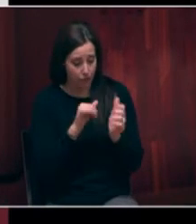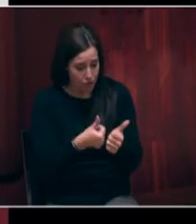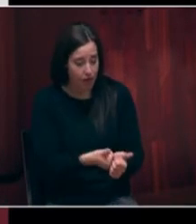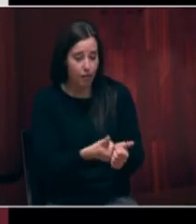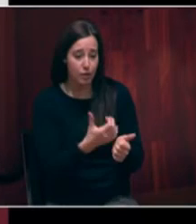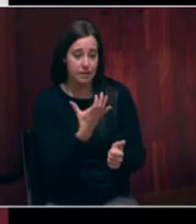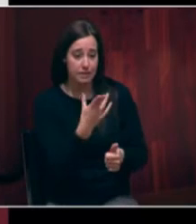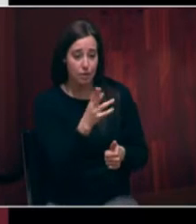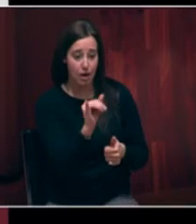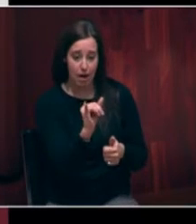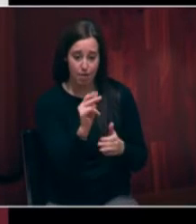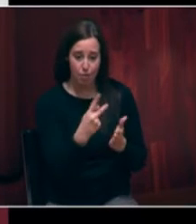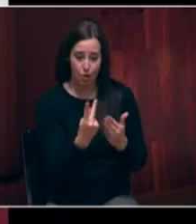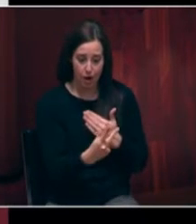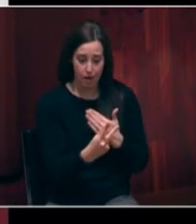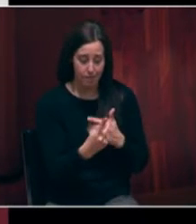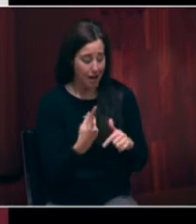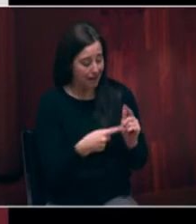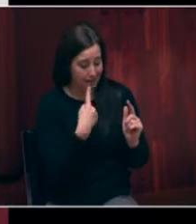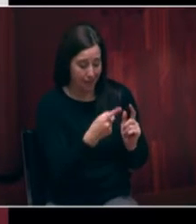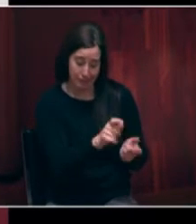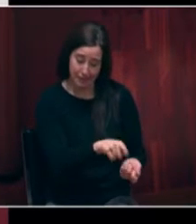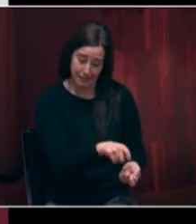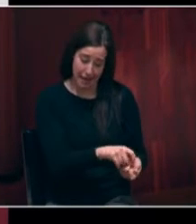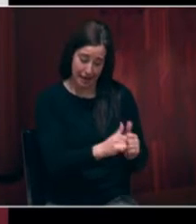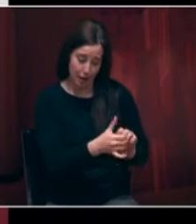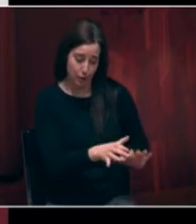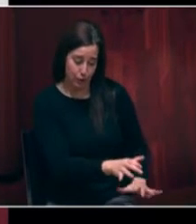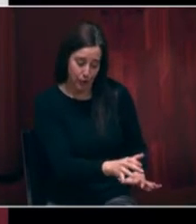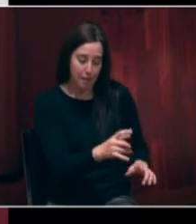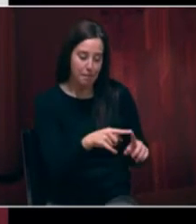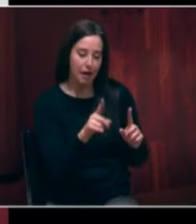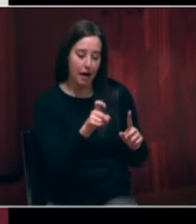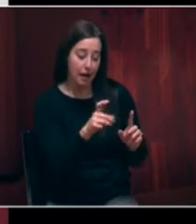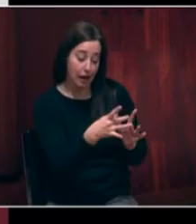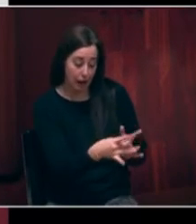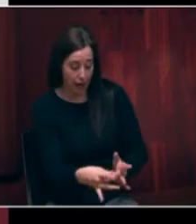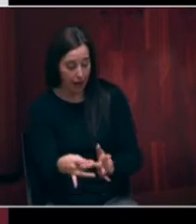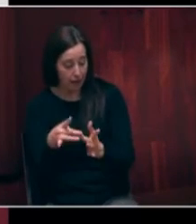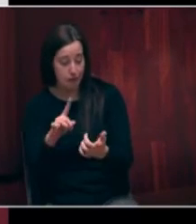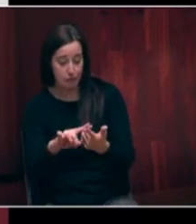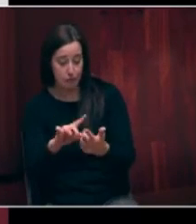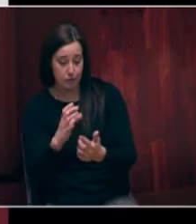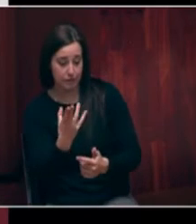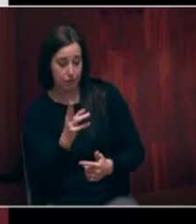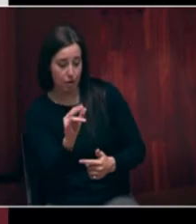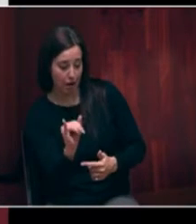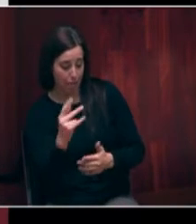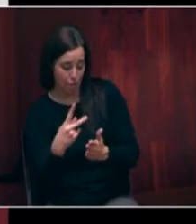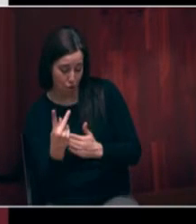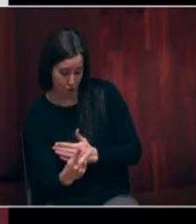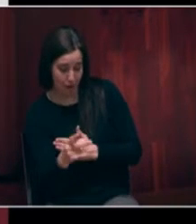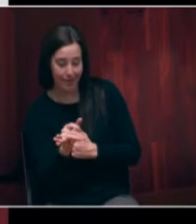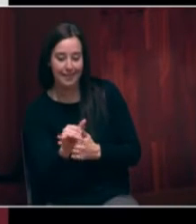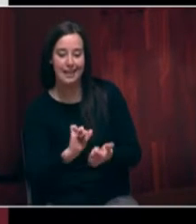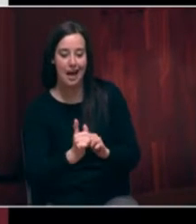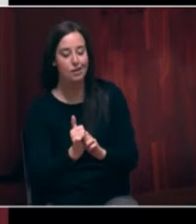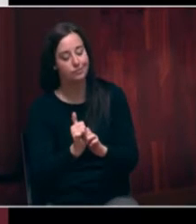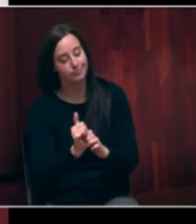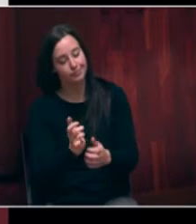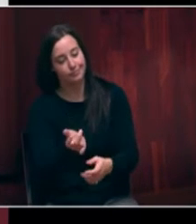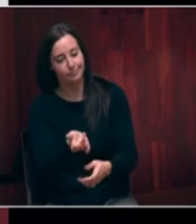is, hey, we can't tell them exactly how to do it. We can point them to the CUI program, and that's how protection will take place. So keep an eye on for that,